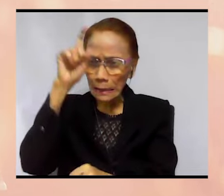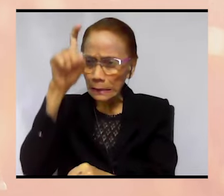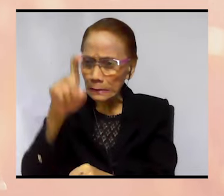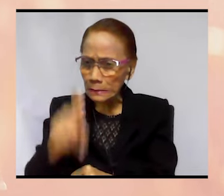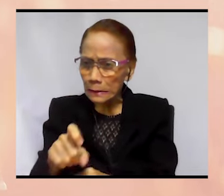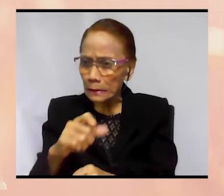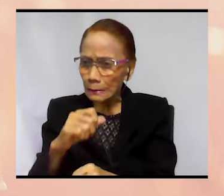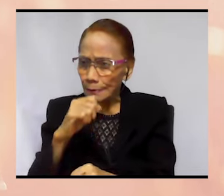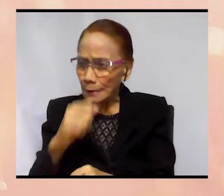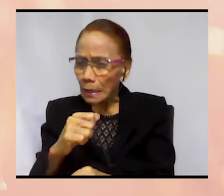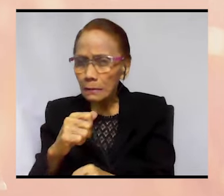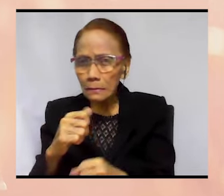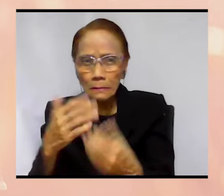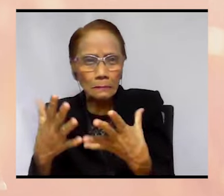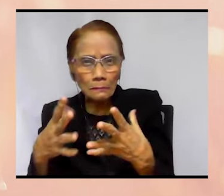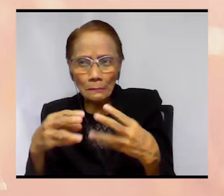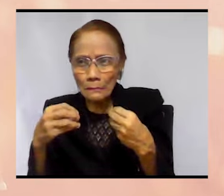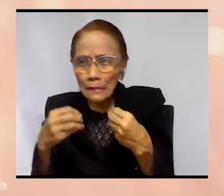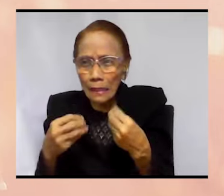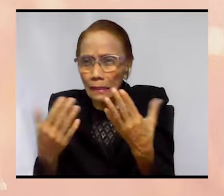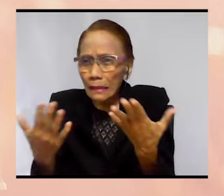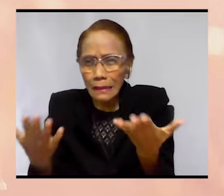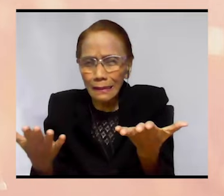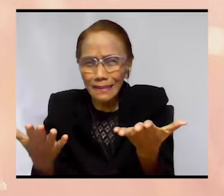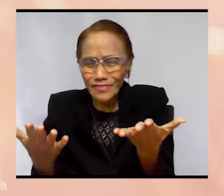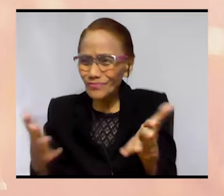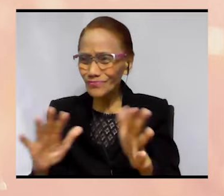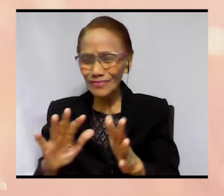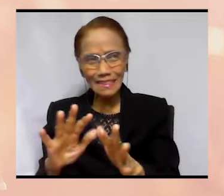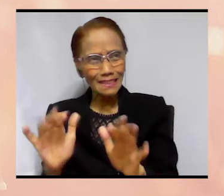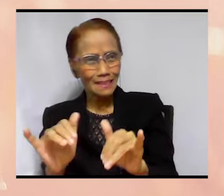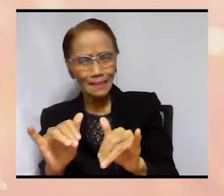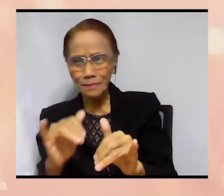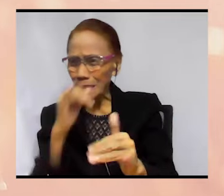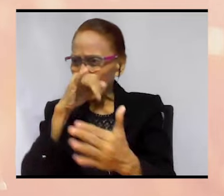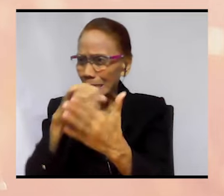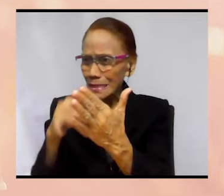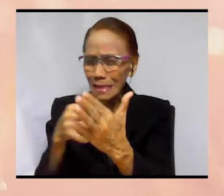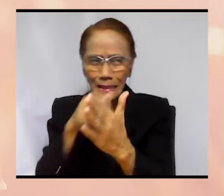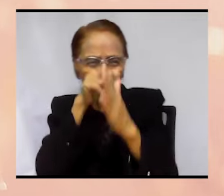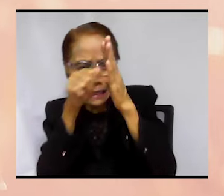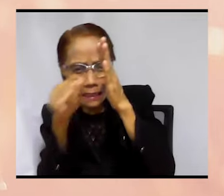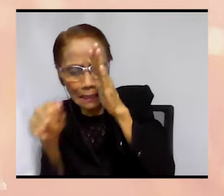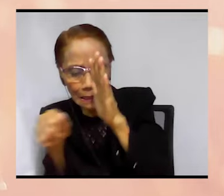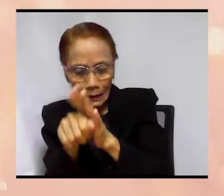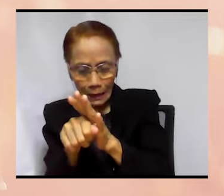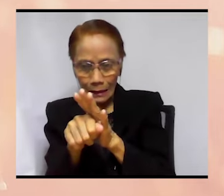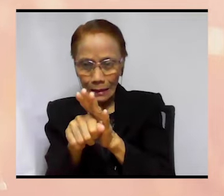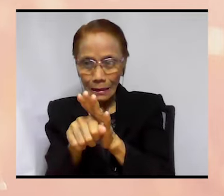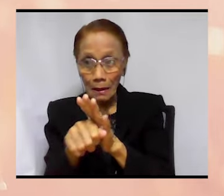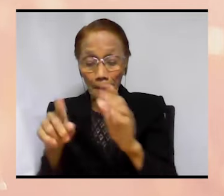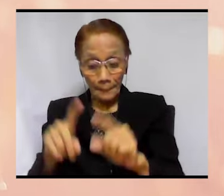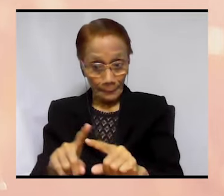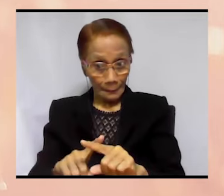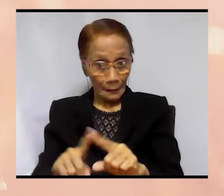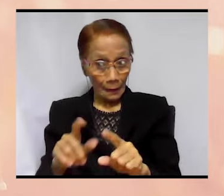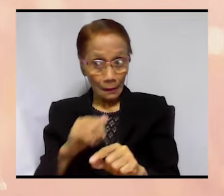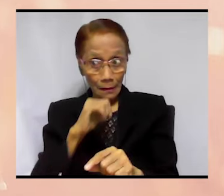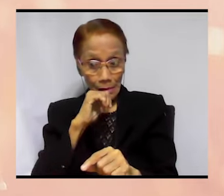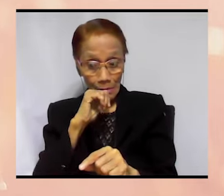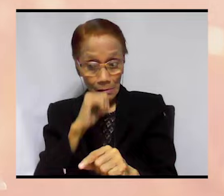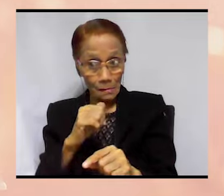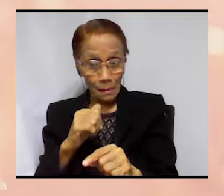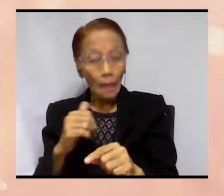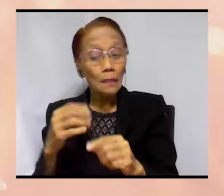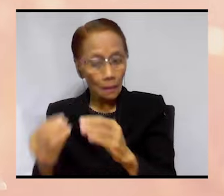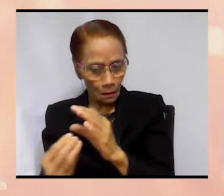as something that is just hidden somewhere in you, but does not bear fruit